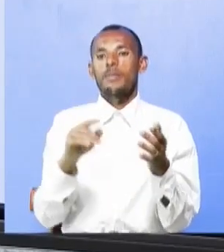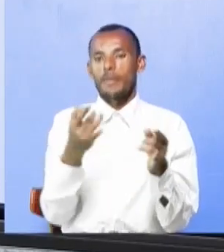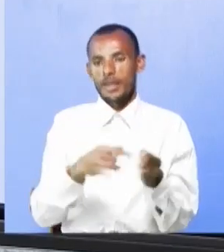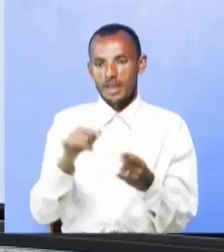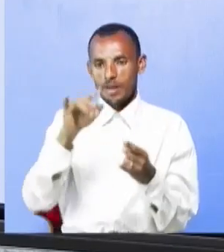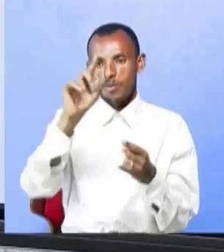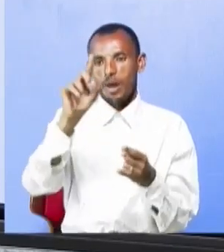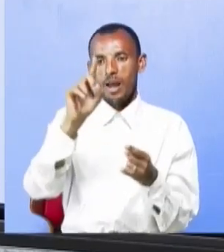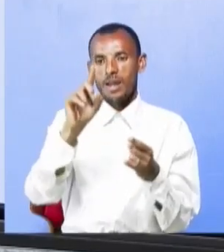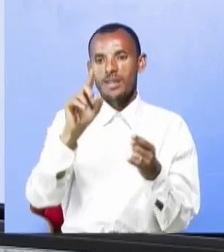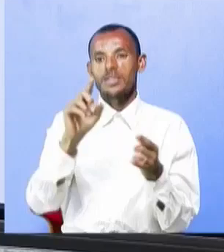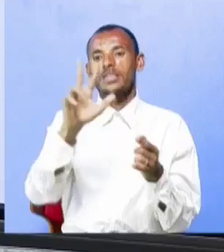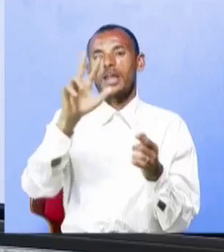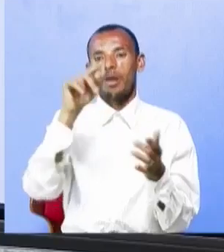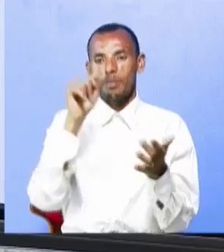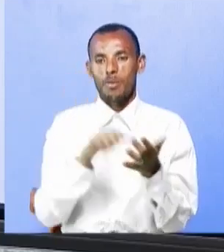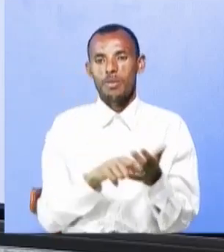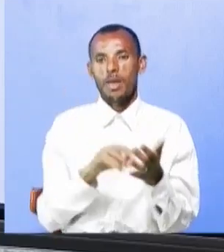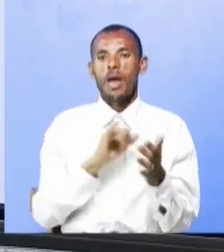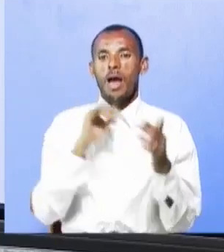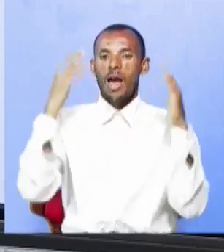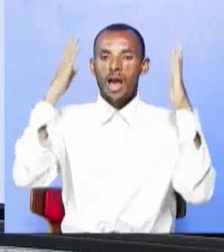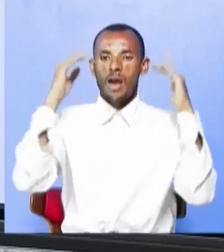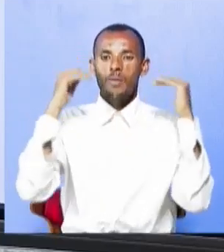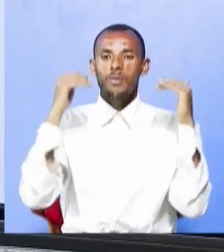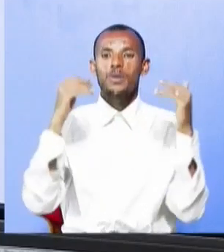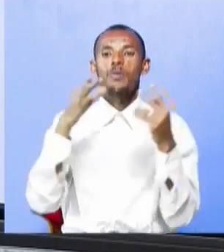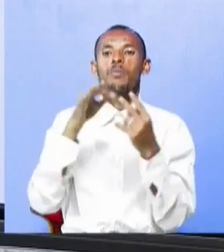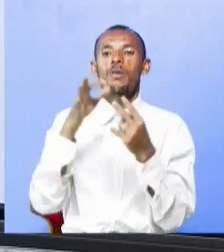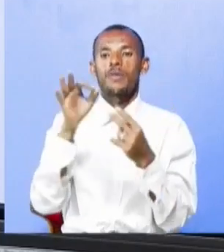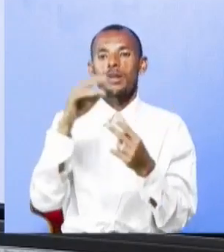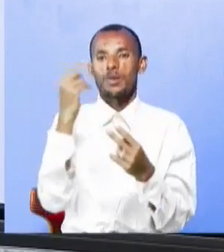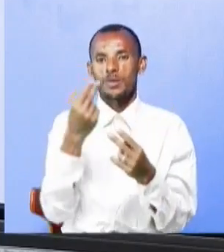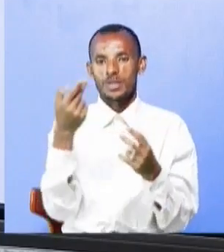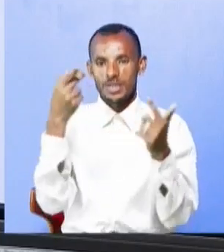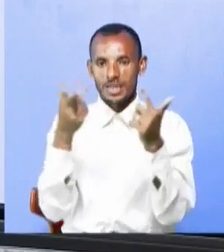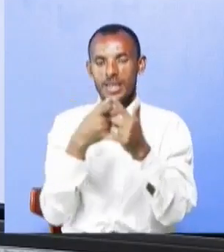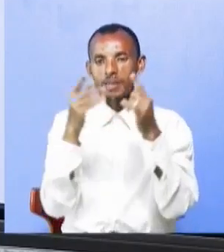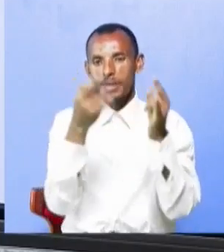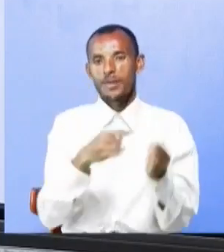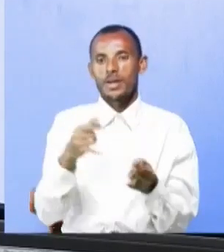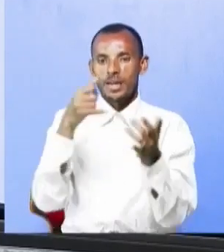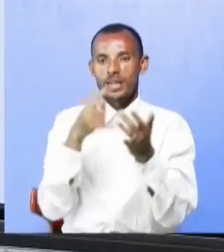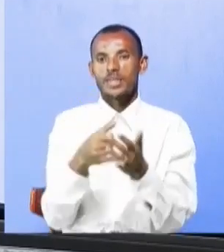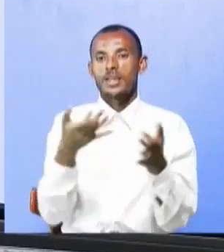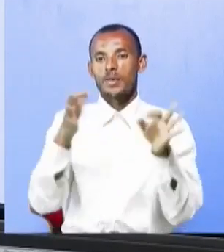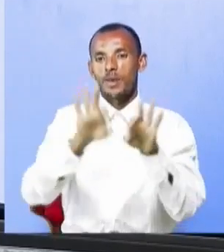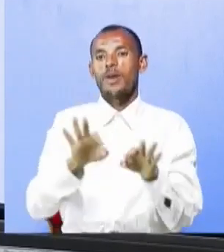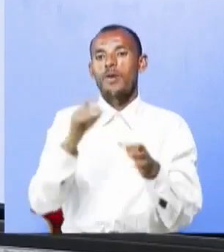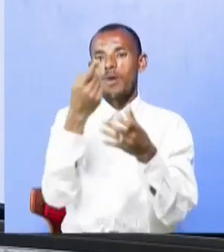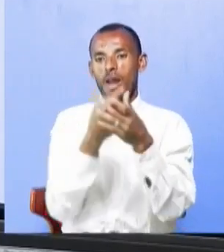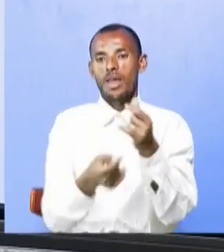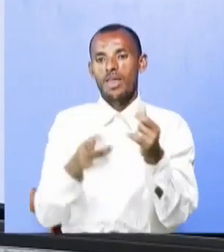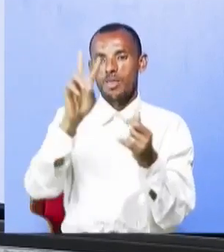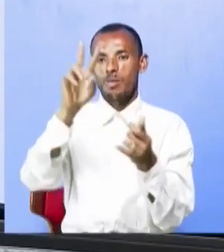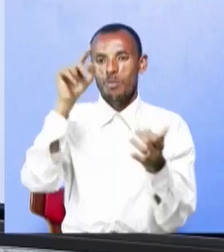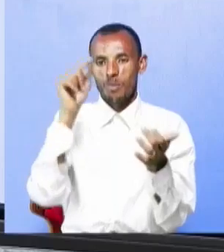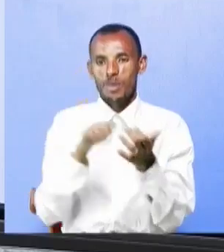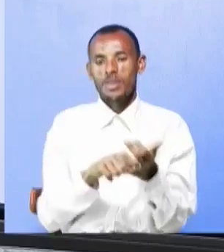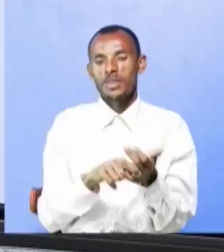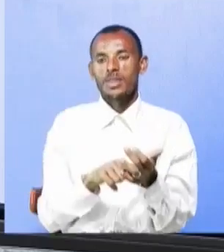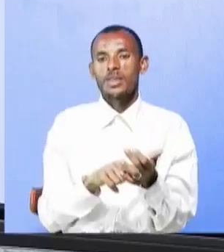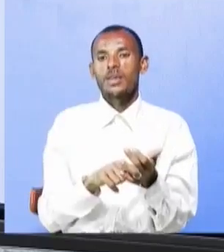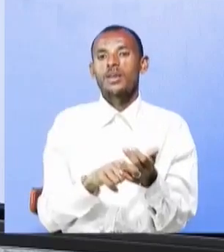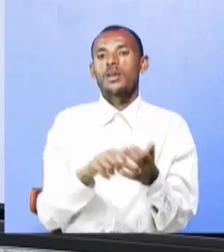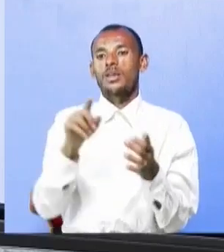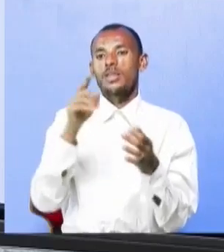3 points. I hope you prefer to use the second method because it requires only 2 points. It requires